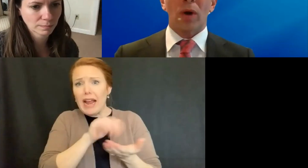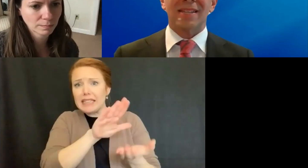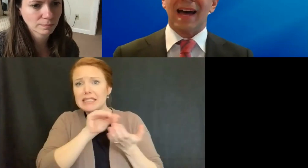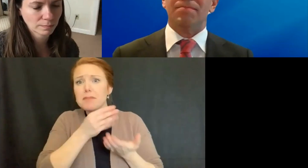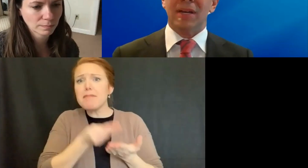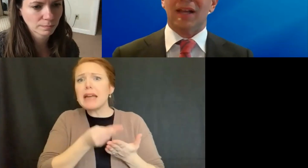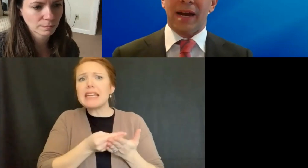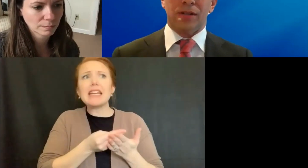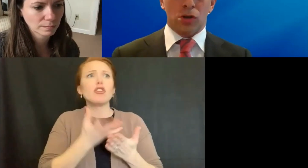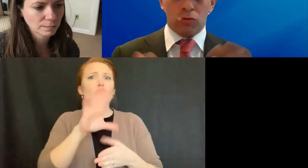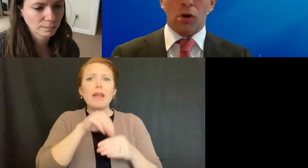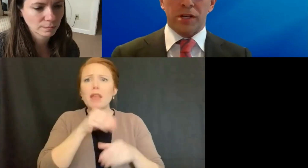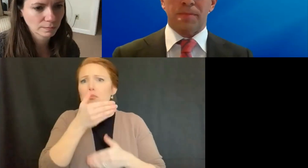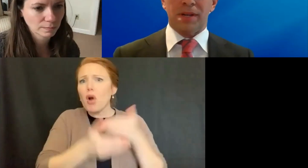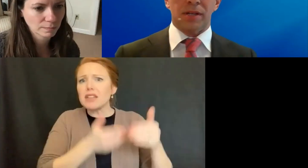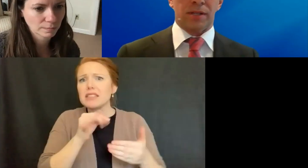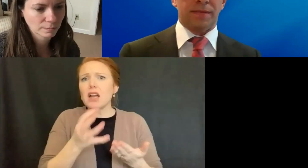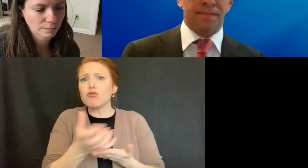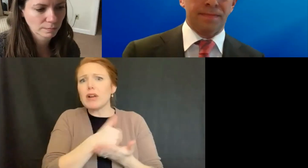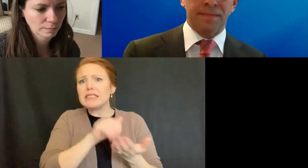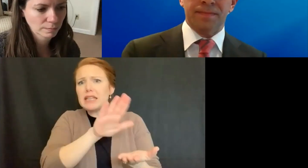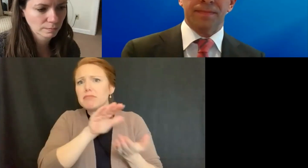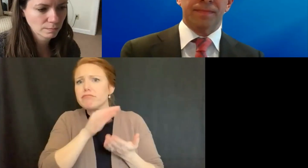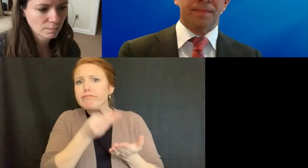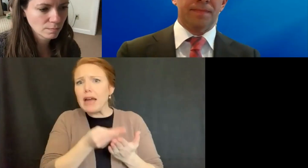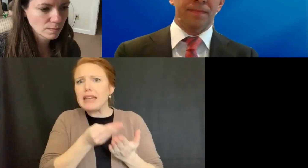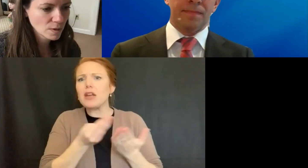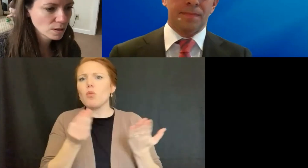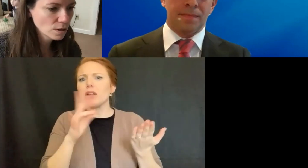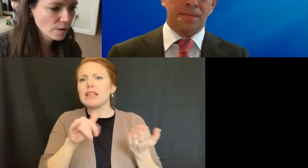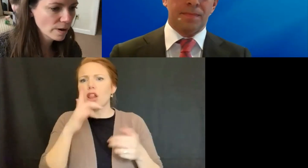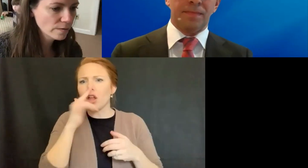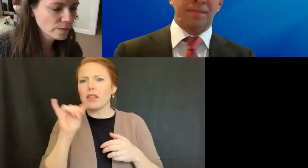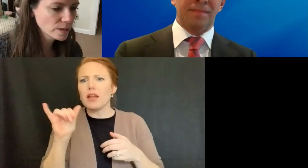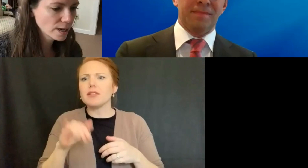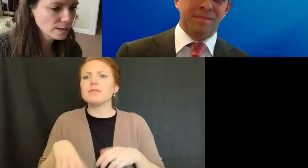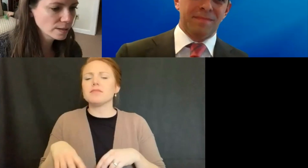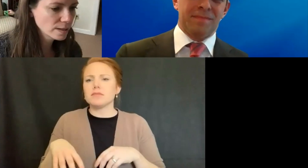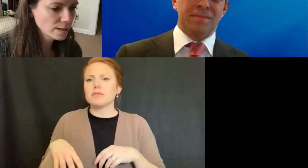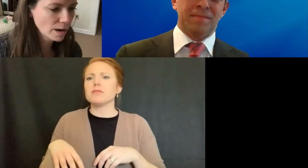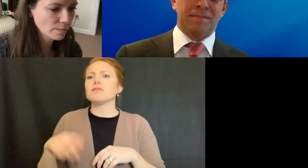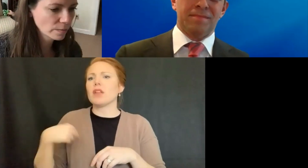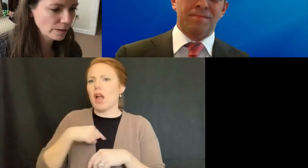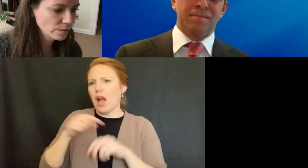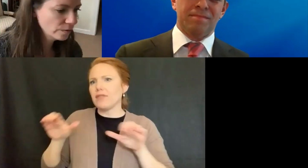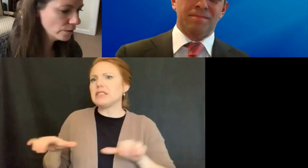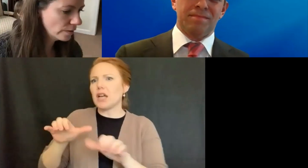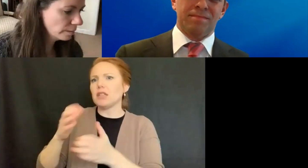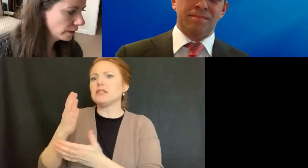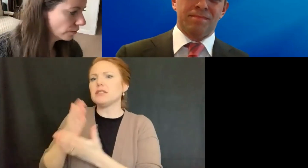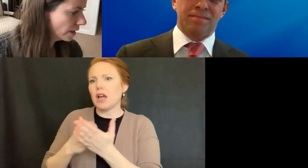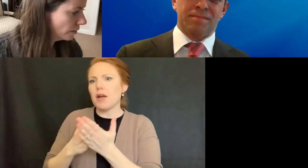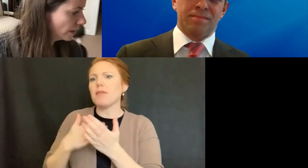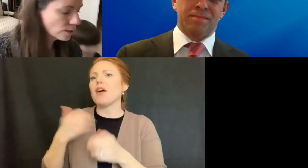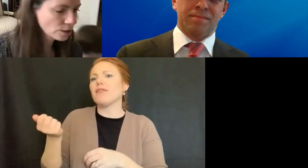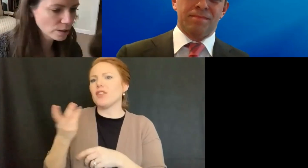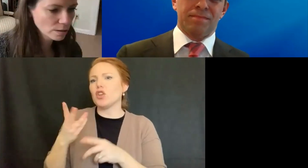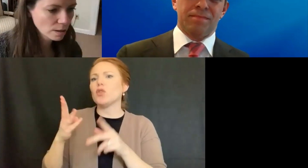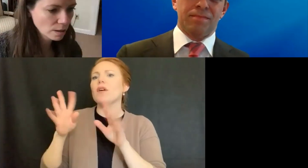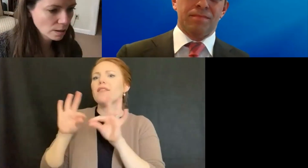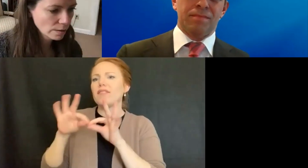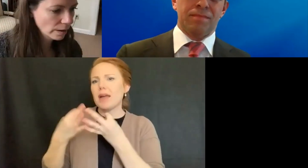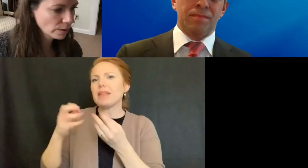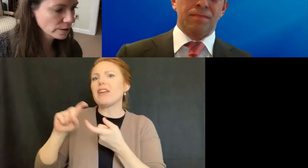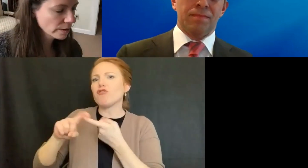raising money? What has that been like to grow this business? So I've done some, I have a few family and friend